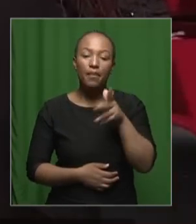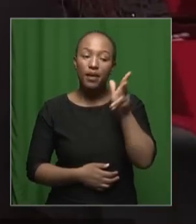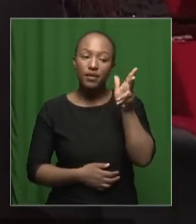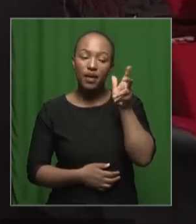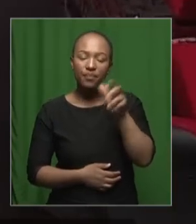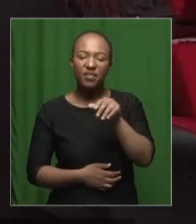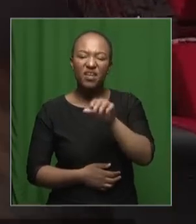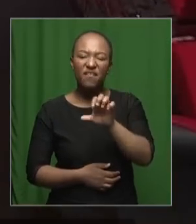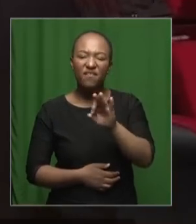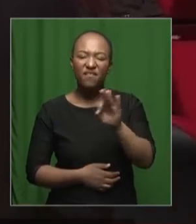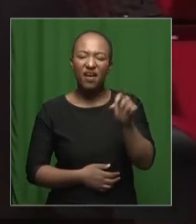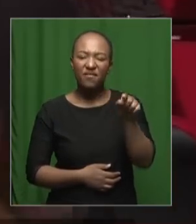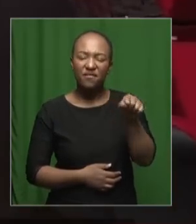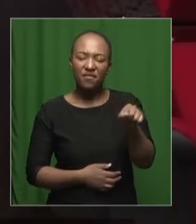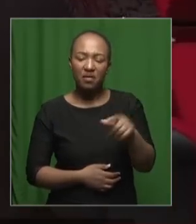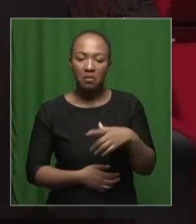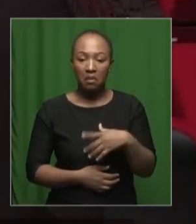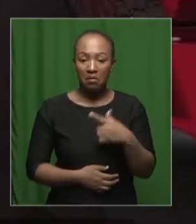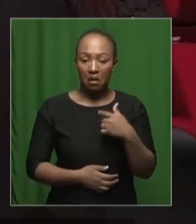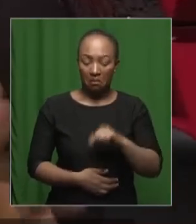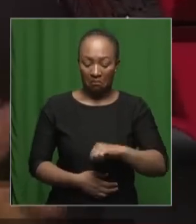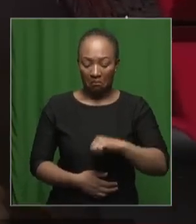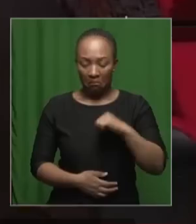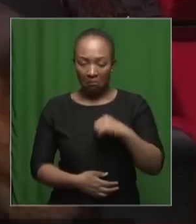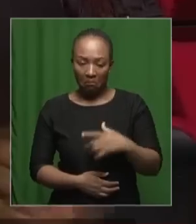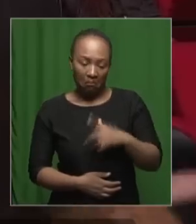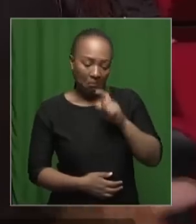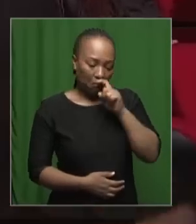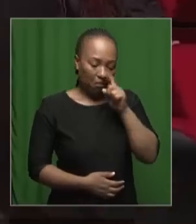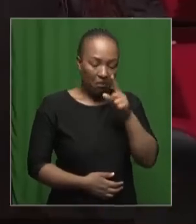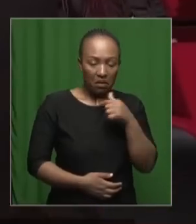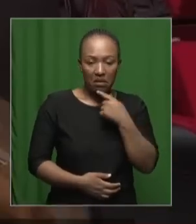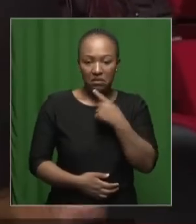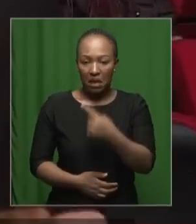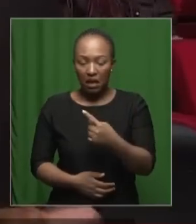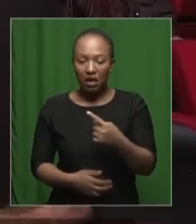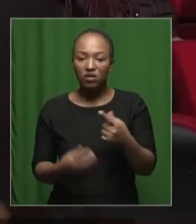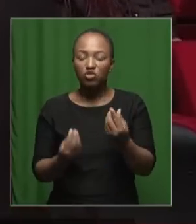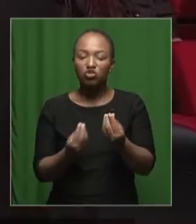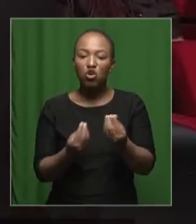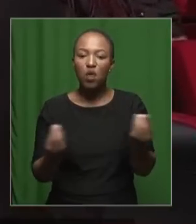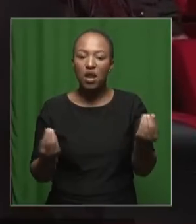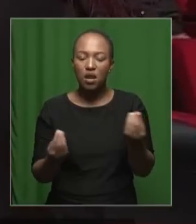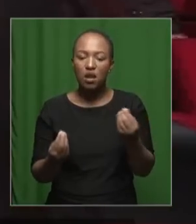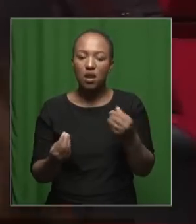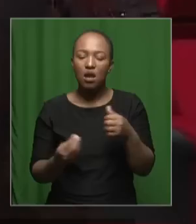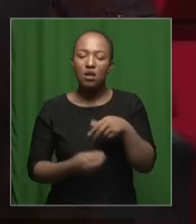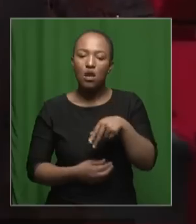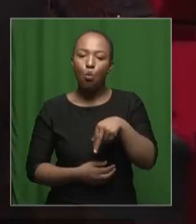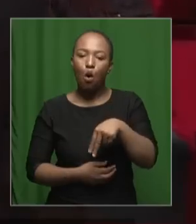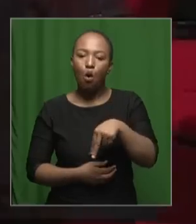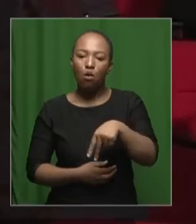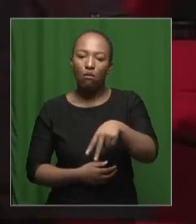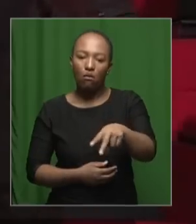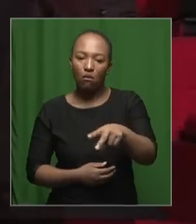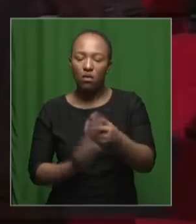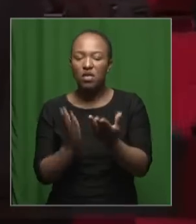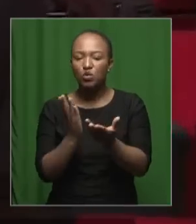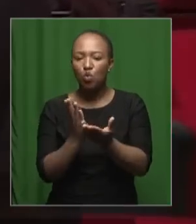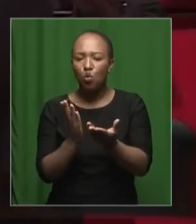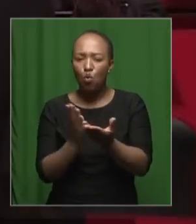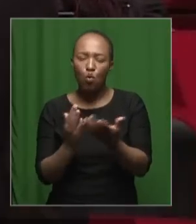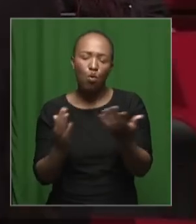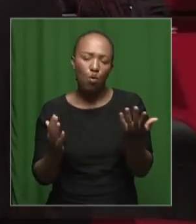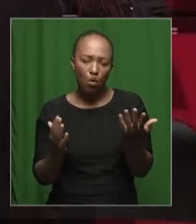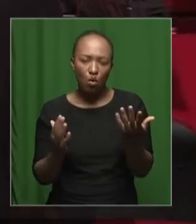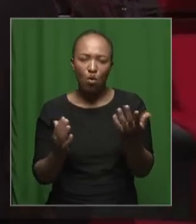EFF, they brag to say that the kids are hiking to school, and that is a creative. What are you